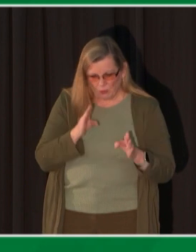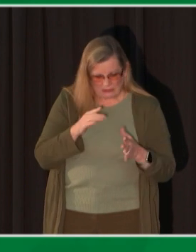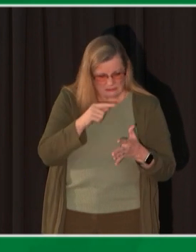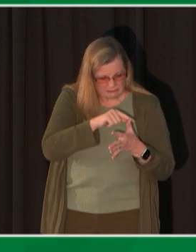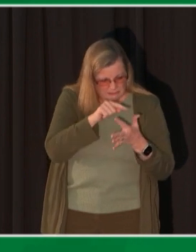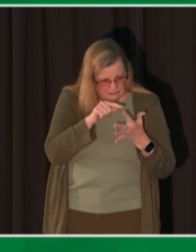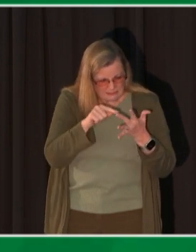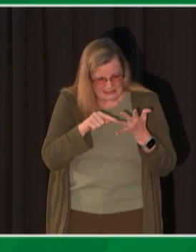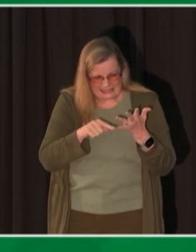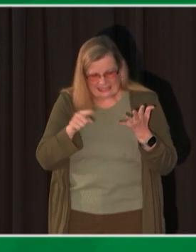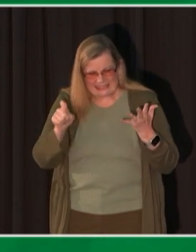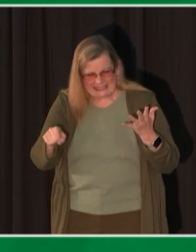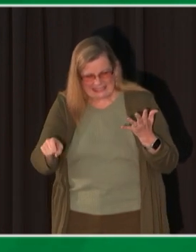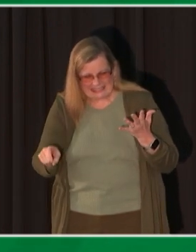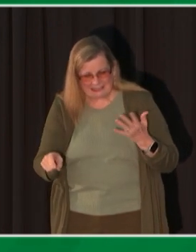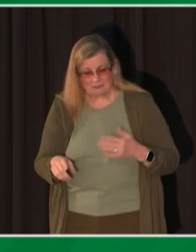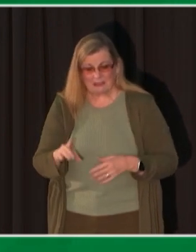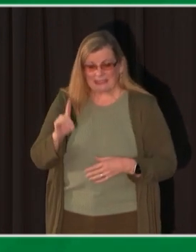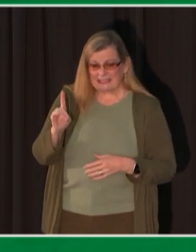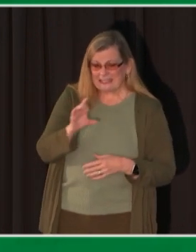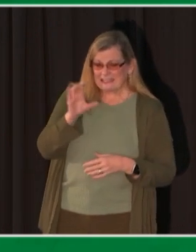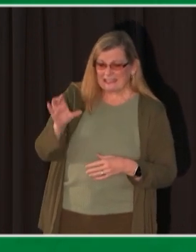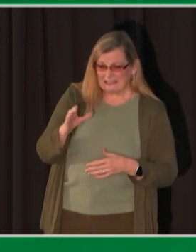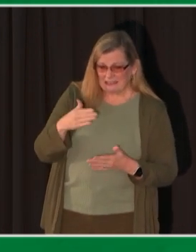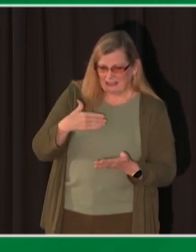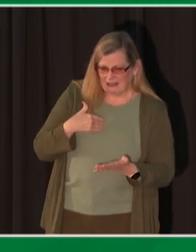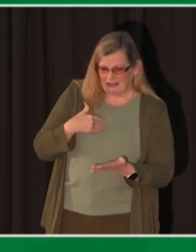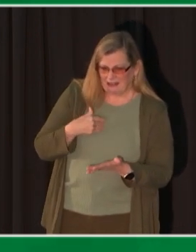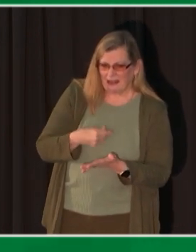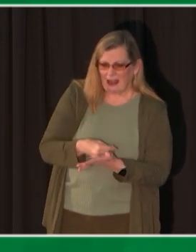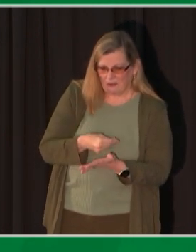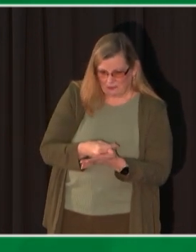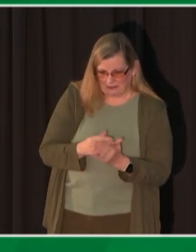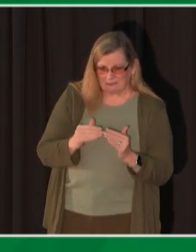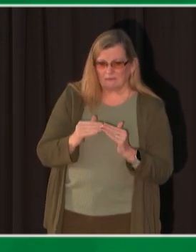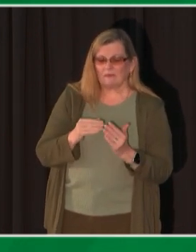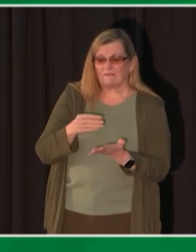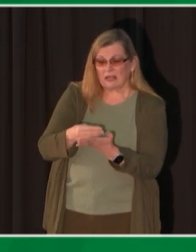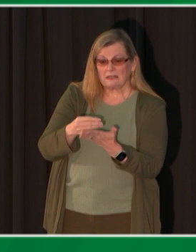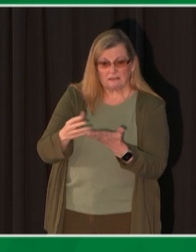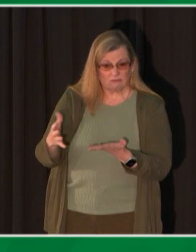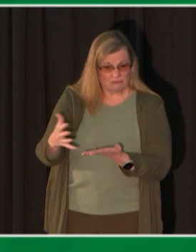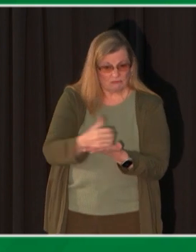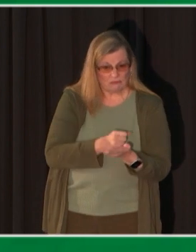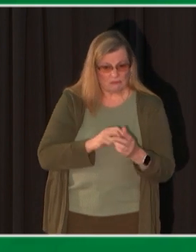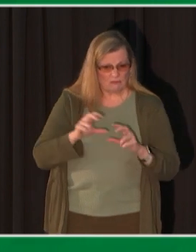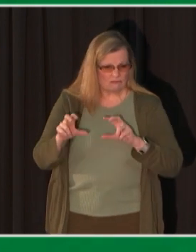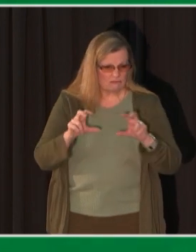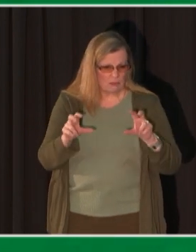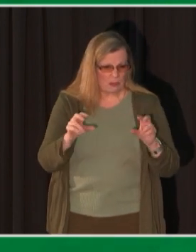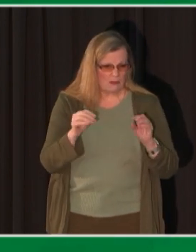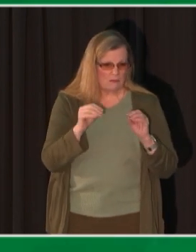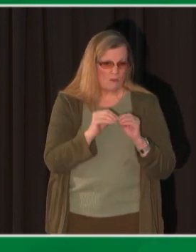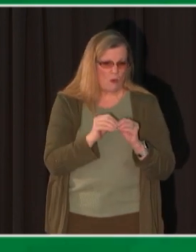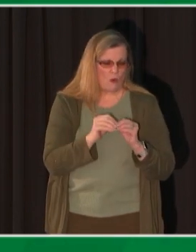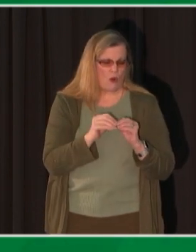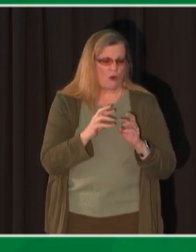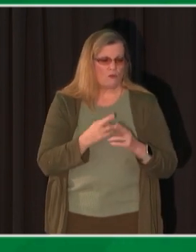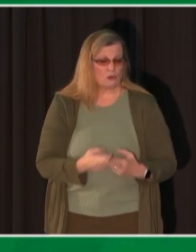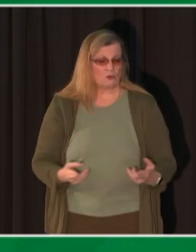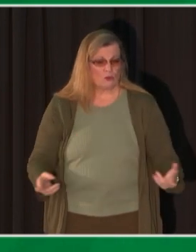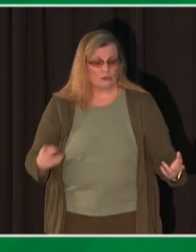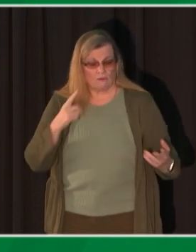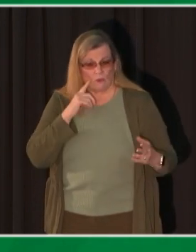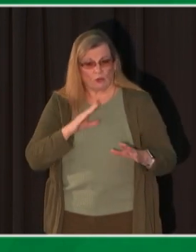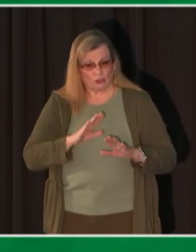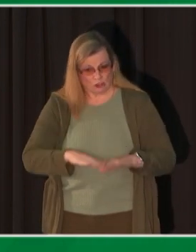Education Equity Fund, which is helping our schools get more resources to students. Already, this fund has